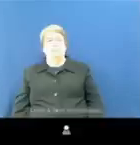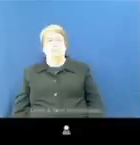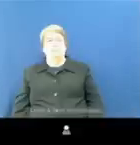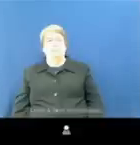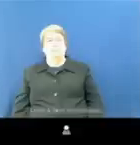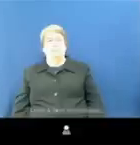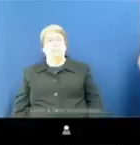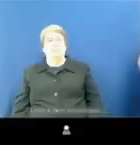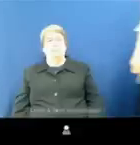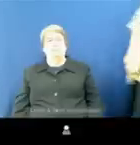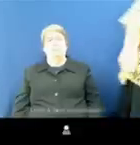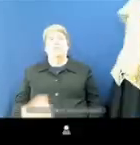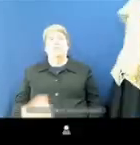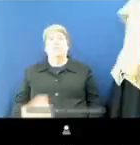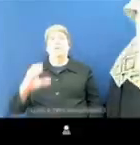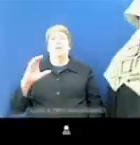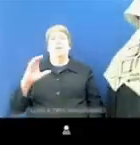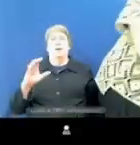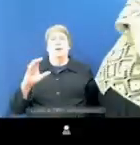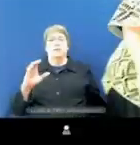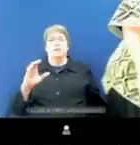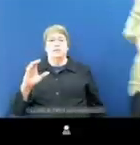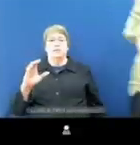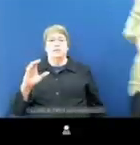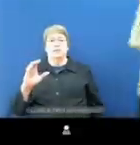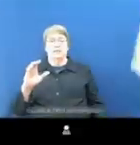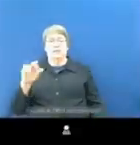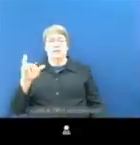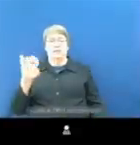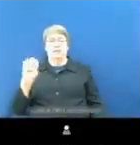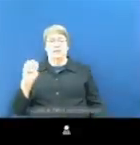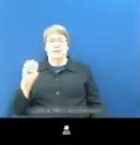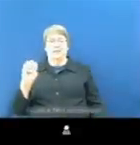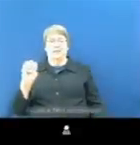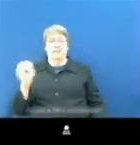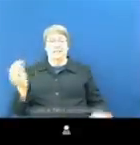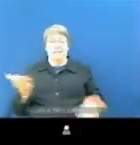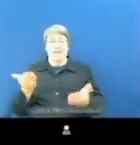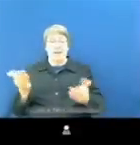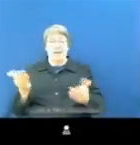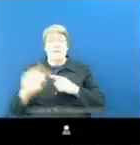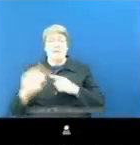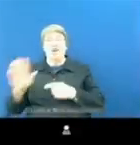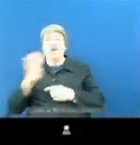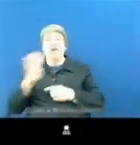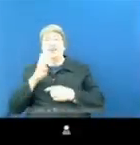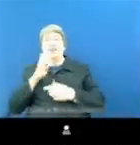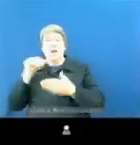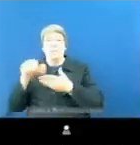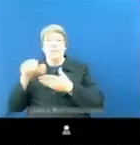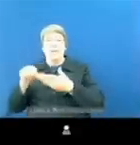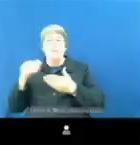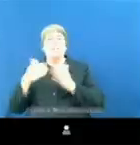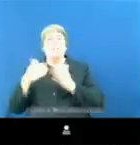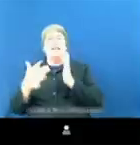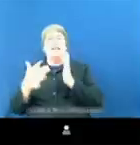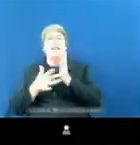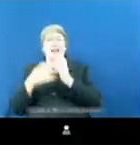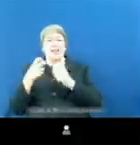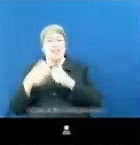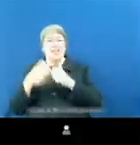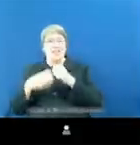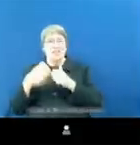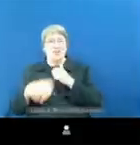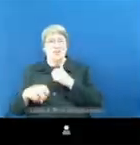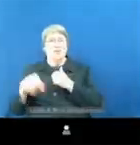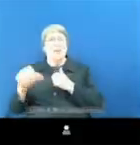Well, Carrie's here, but her talk button isn't. So we're working on this technical issue, and I know she needed to give